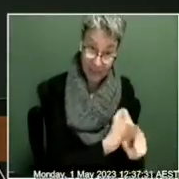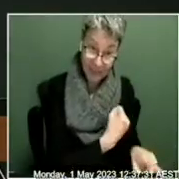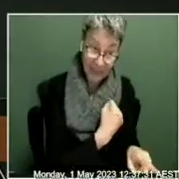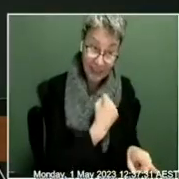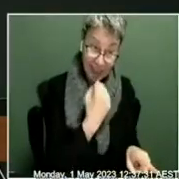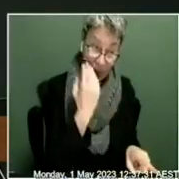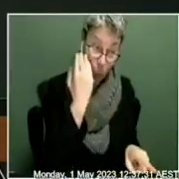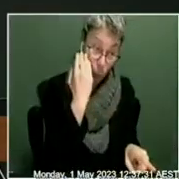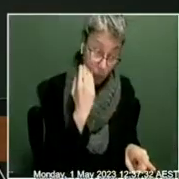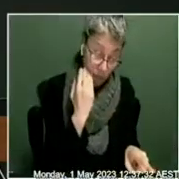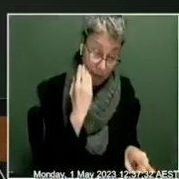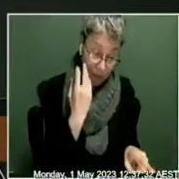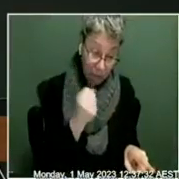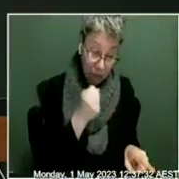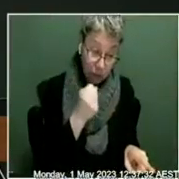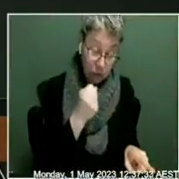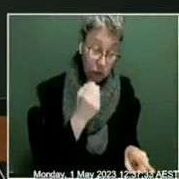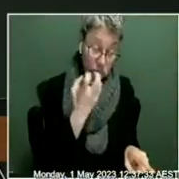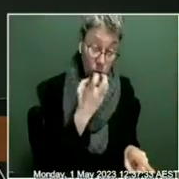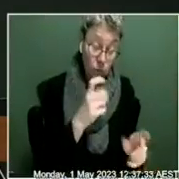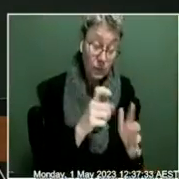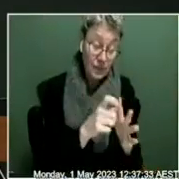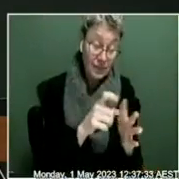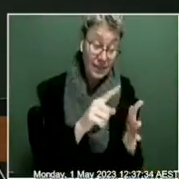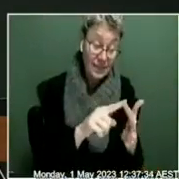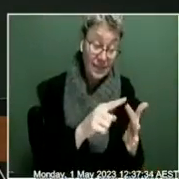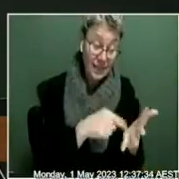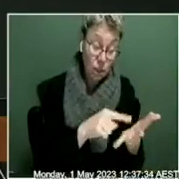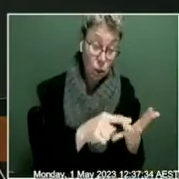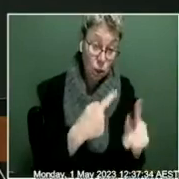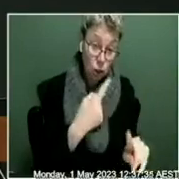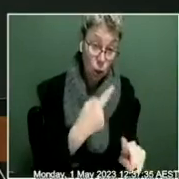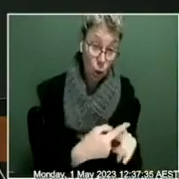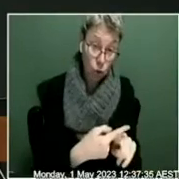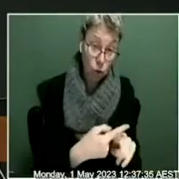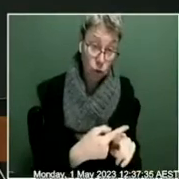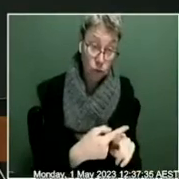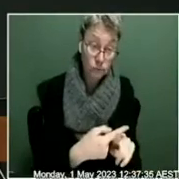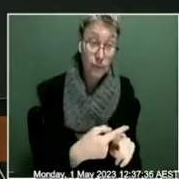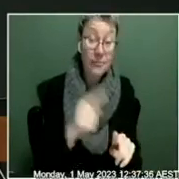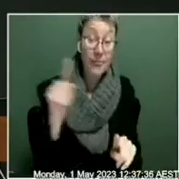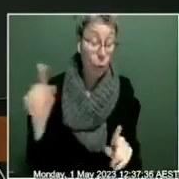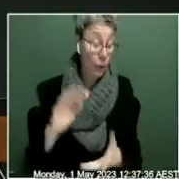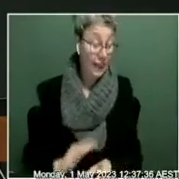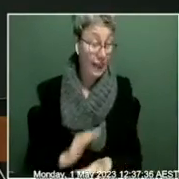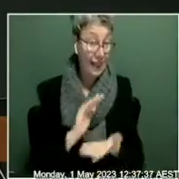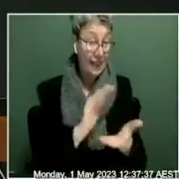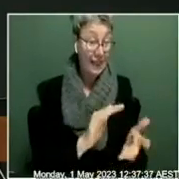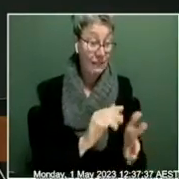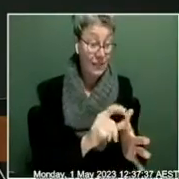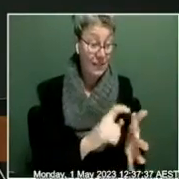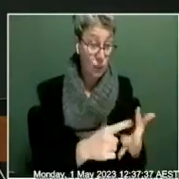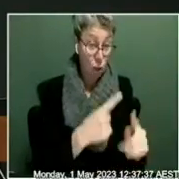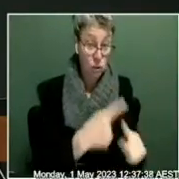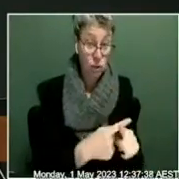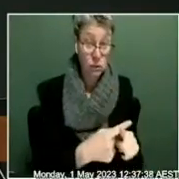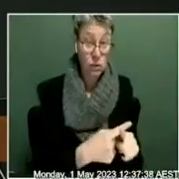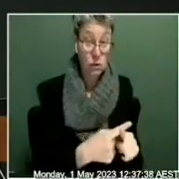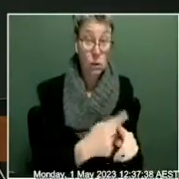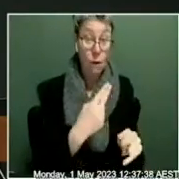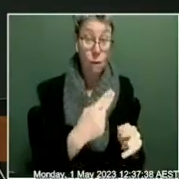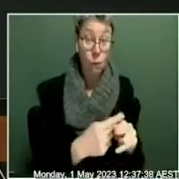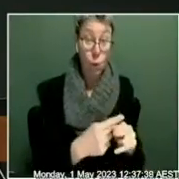of Valium for 2 days, and then it tapers off to one Valium, which is a total of 6 days on. Is